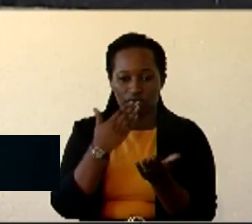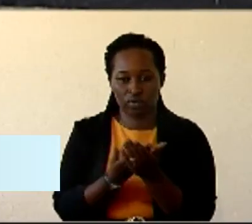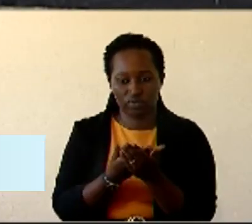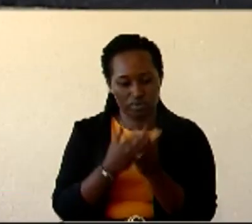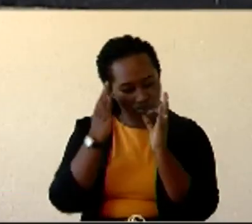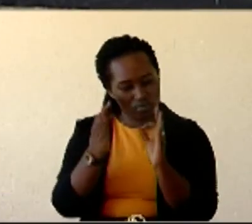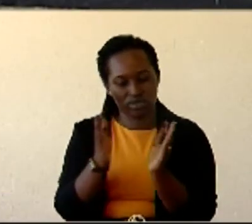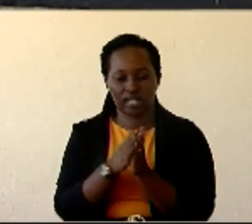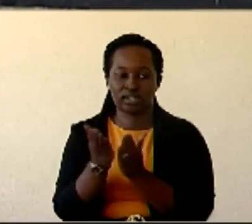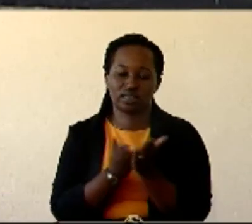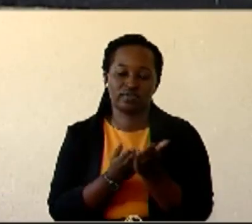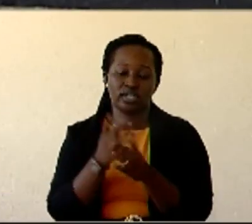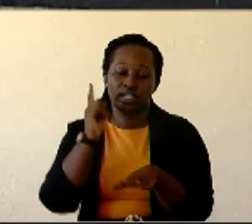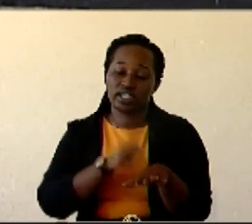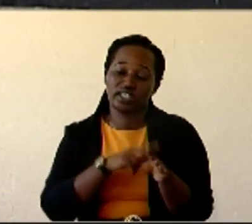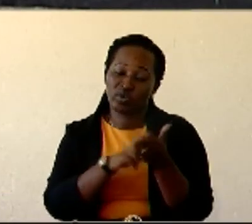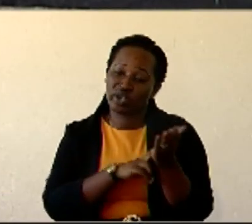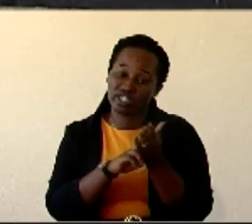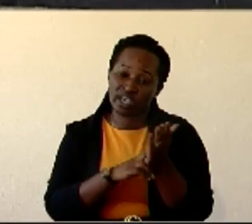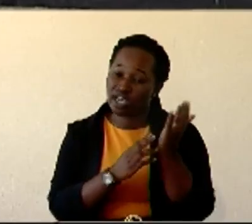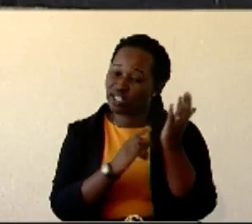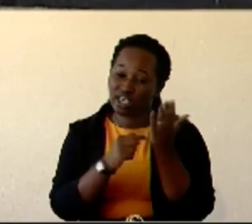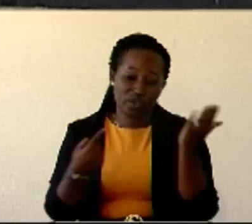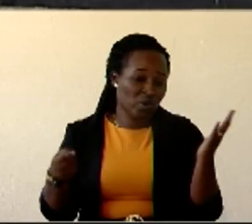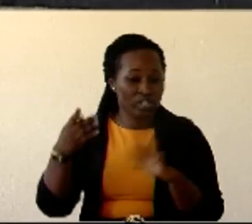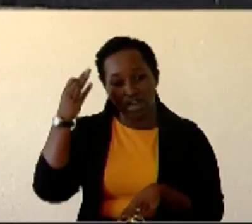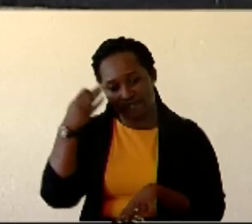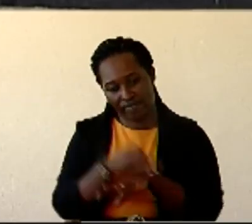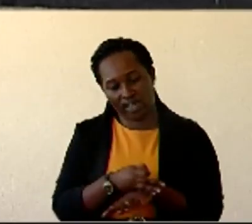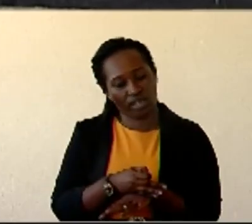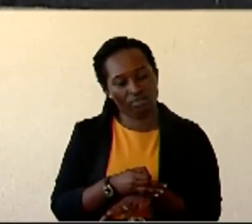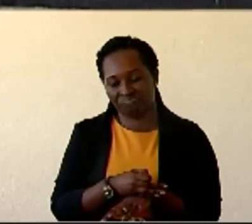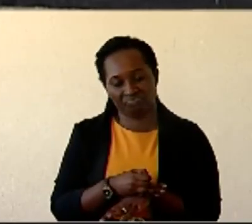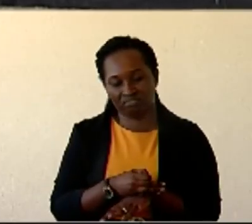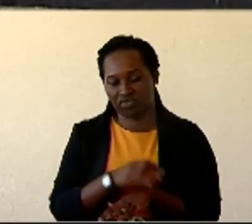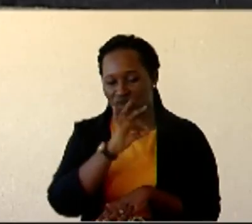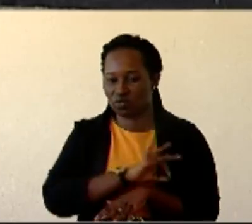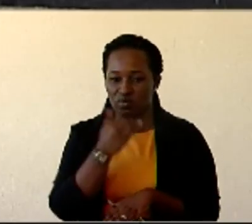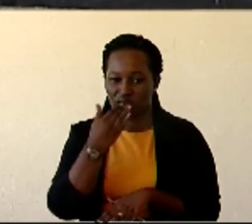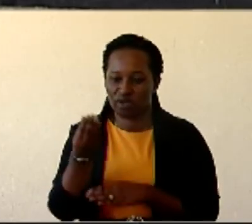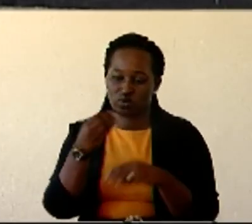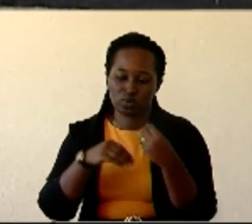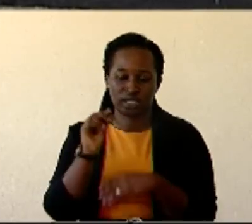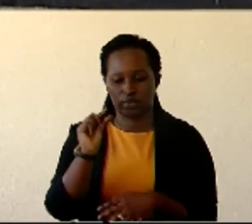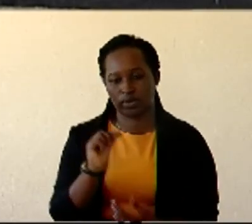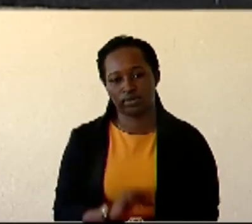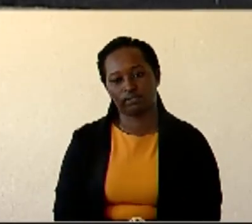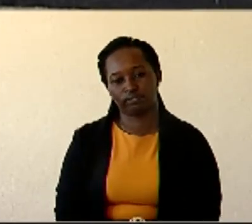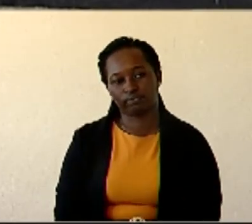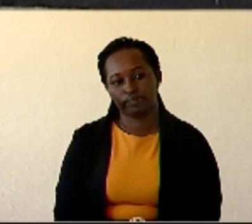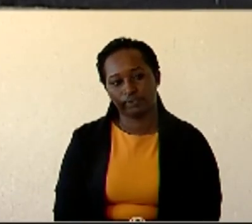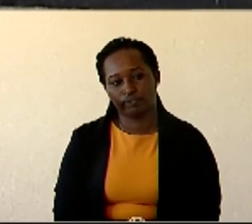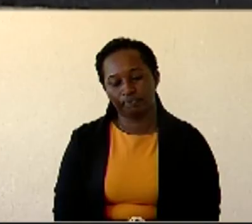services than when you use poor technology that is inefficient and ineffective. That will reduce the supply of